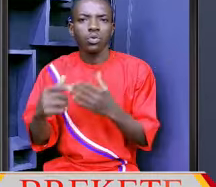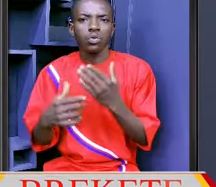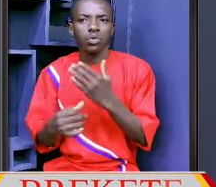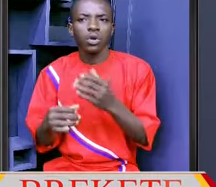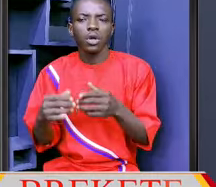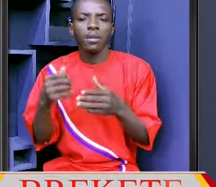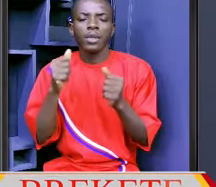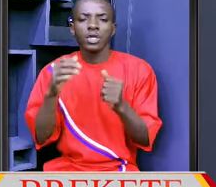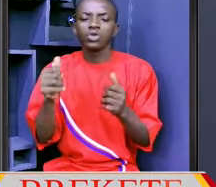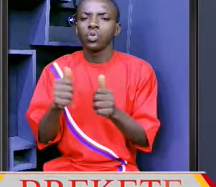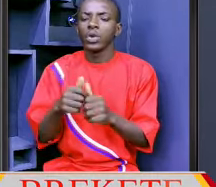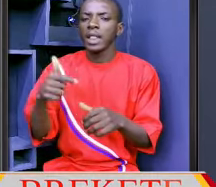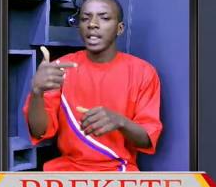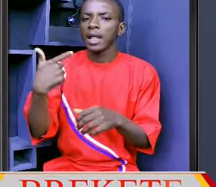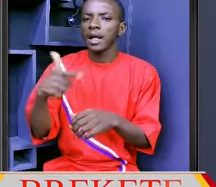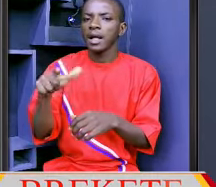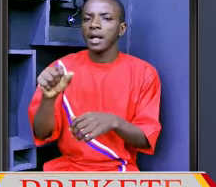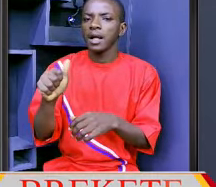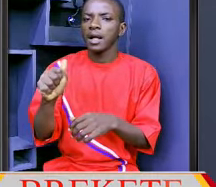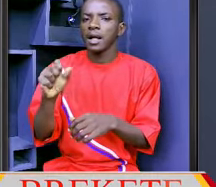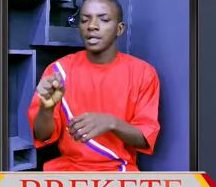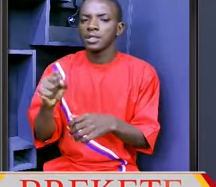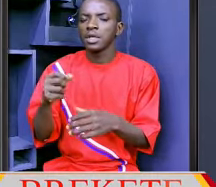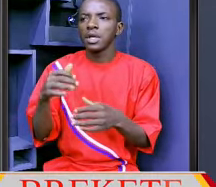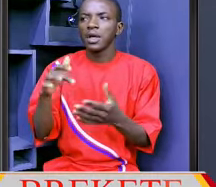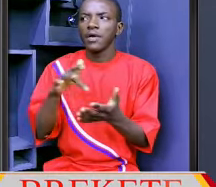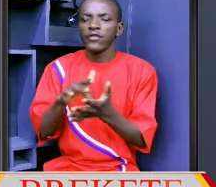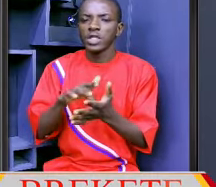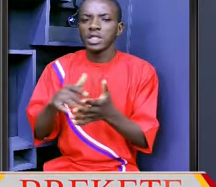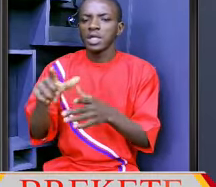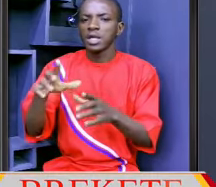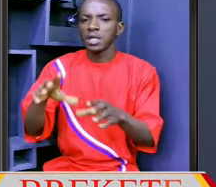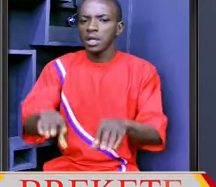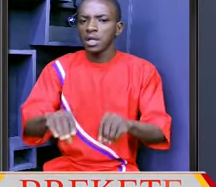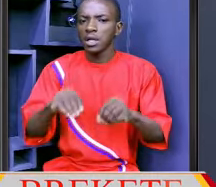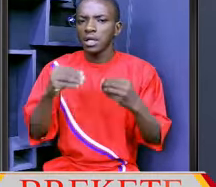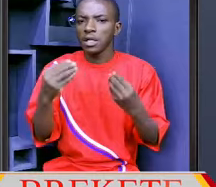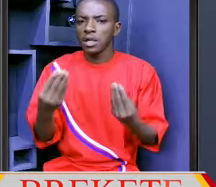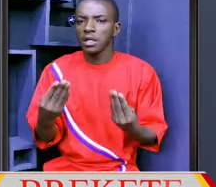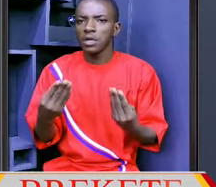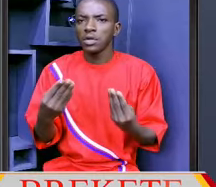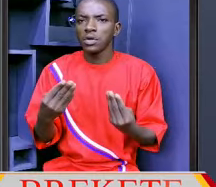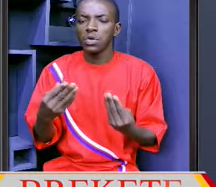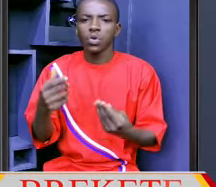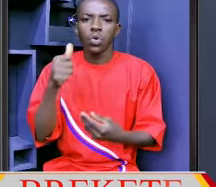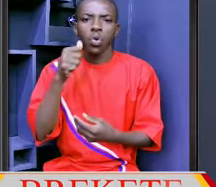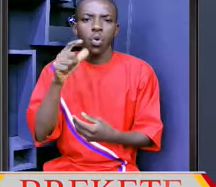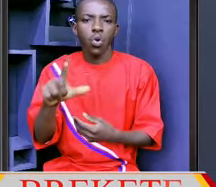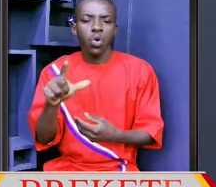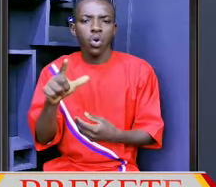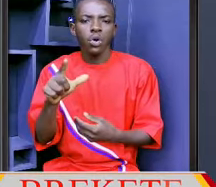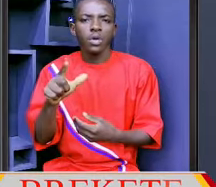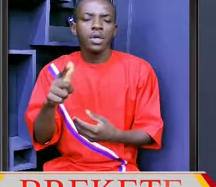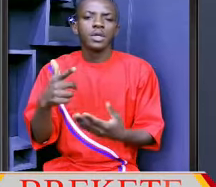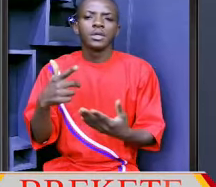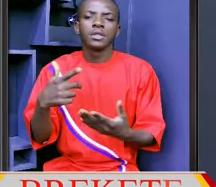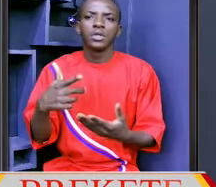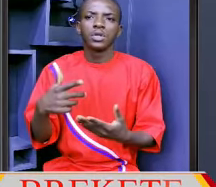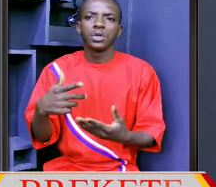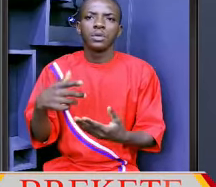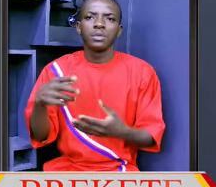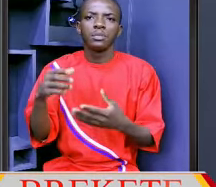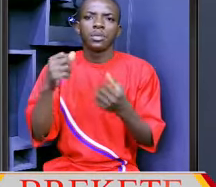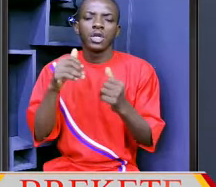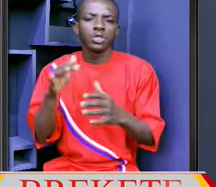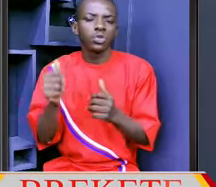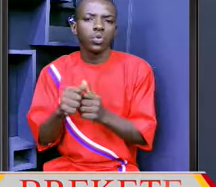gas. Come bless us with fertile land. Come bless us with gold. Bless us with